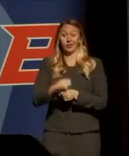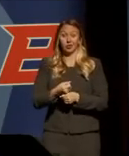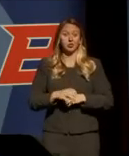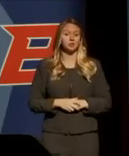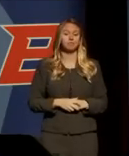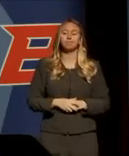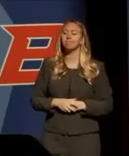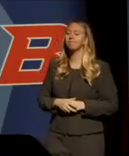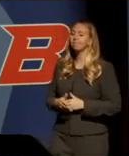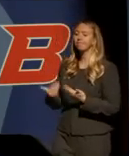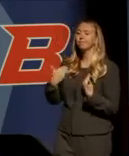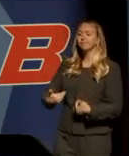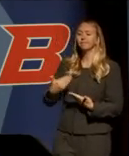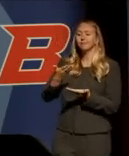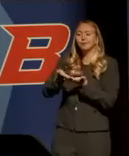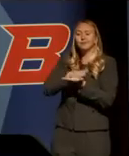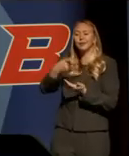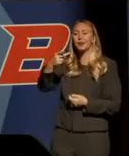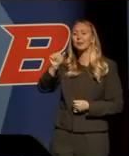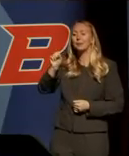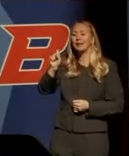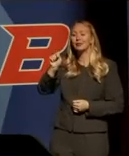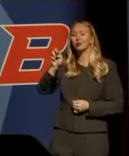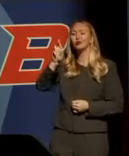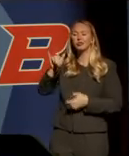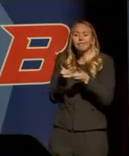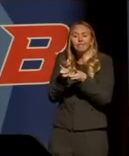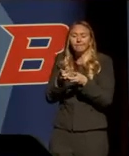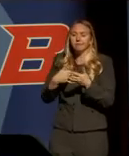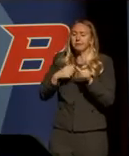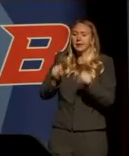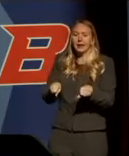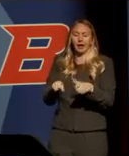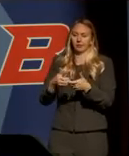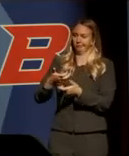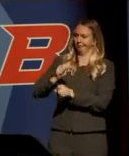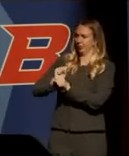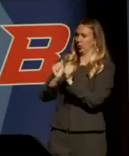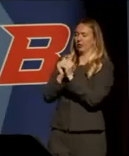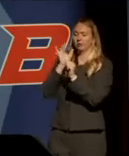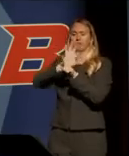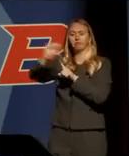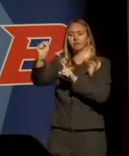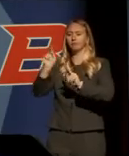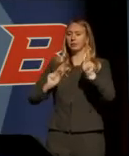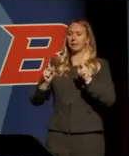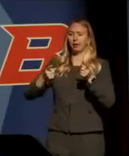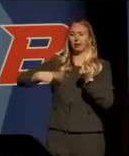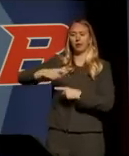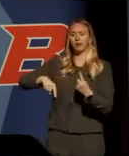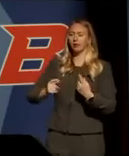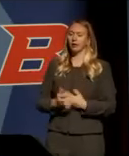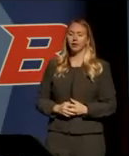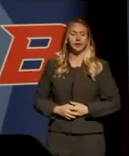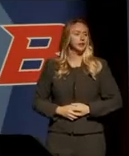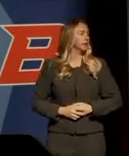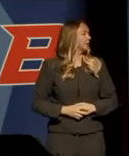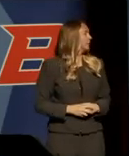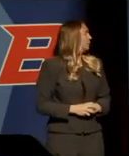I'm the pastry chef here. I get to work with like really incredible people, and we